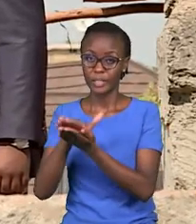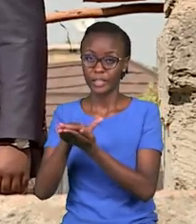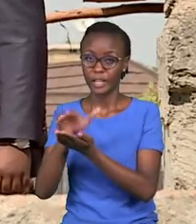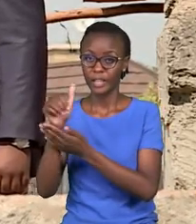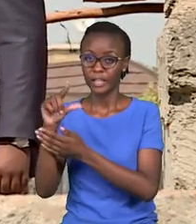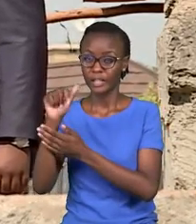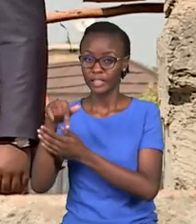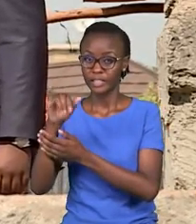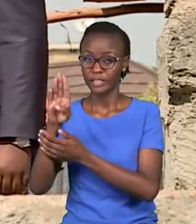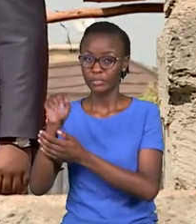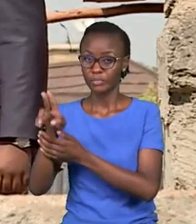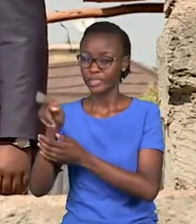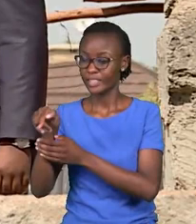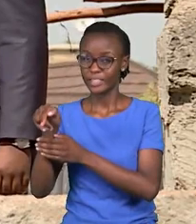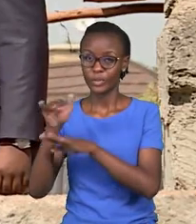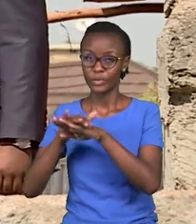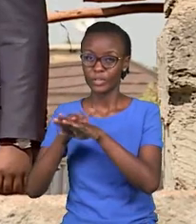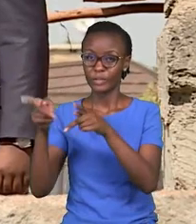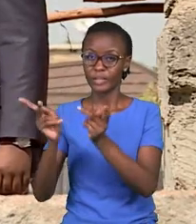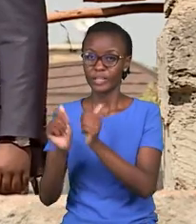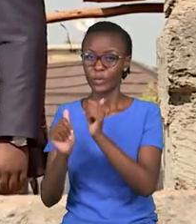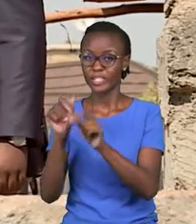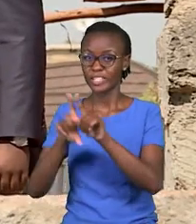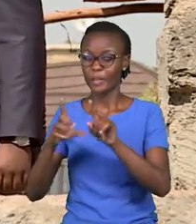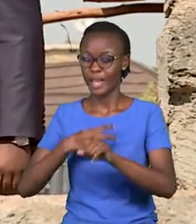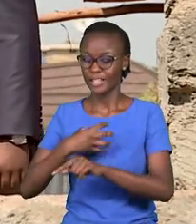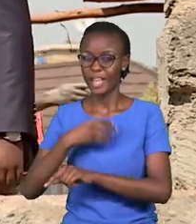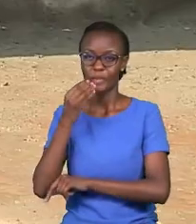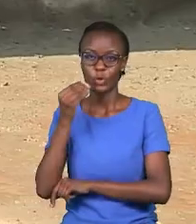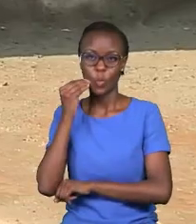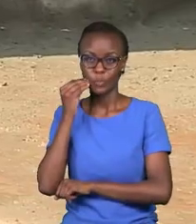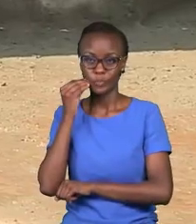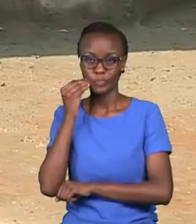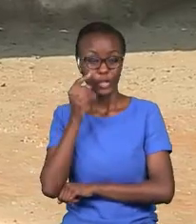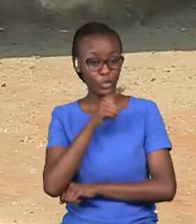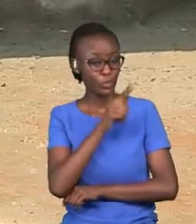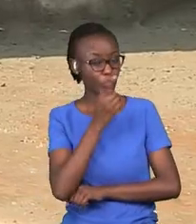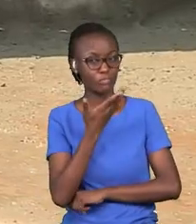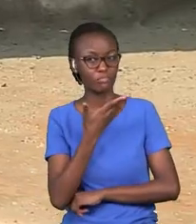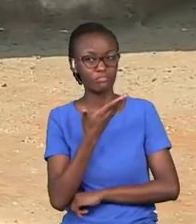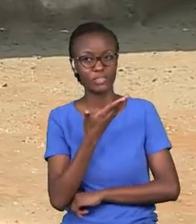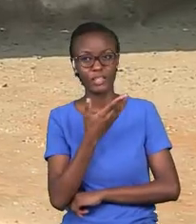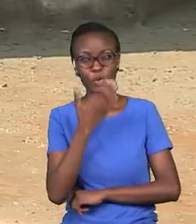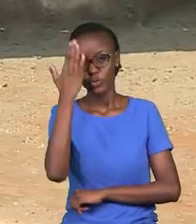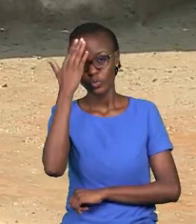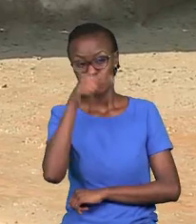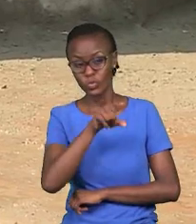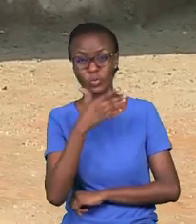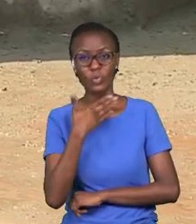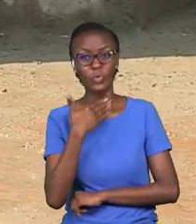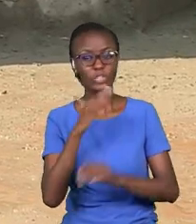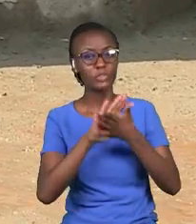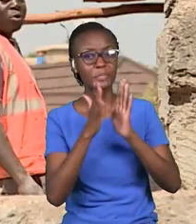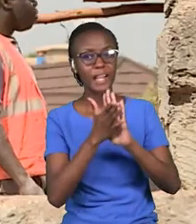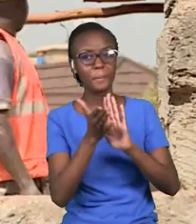courtyard. So it's one of those places where you call a retirement home. A retirement home. Yes. Did you always know that you're going to be an